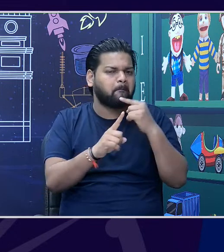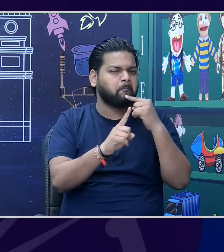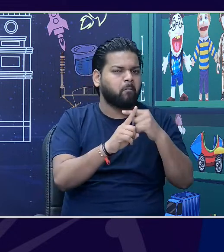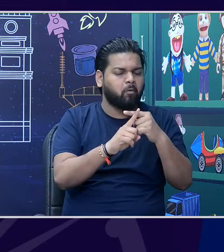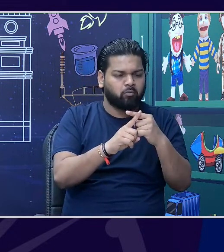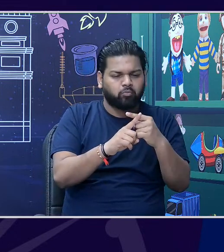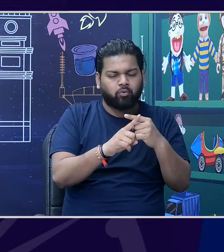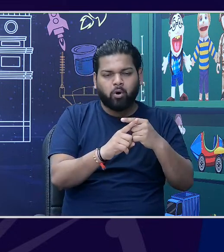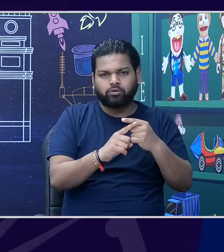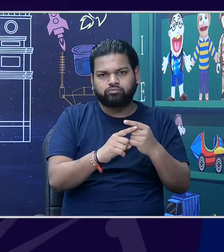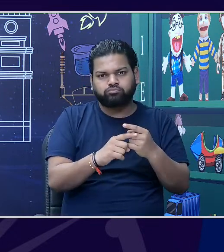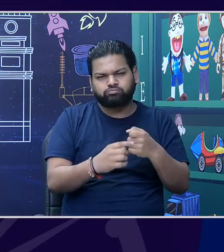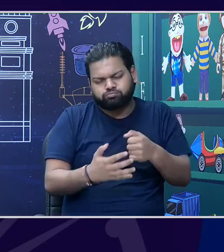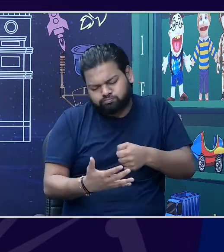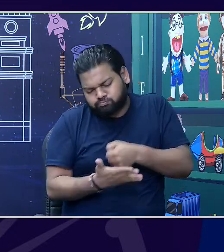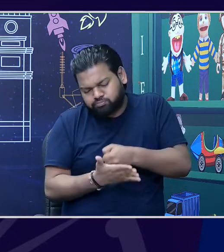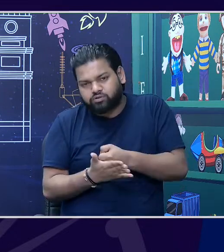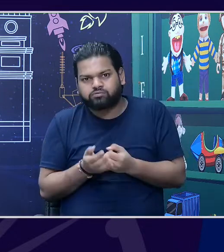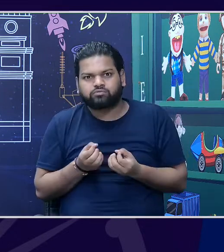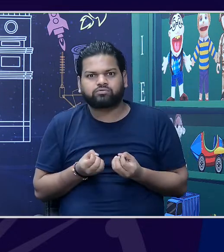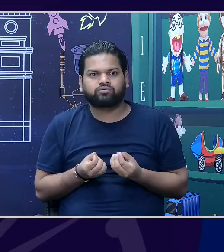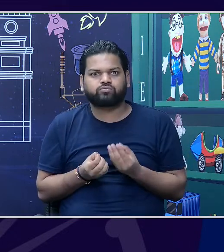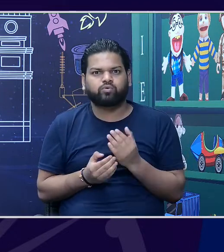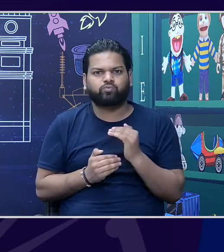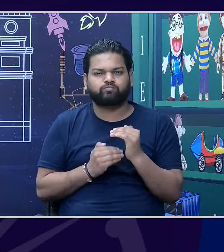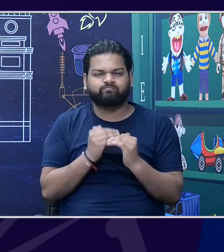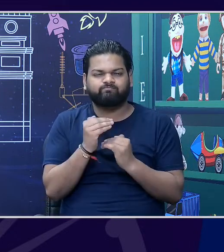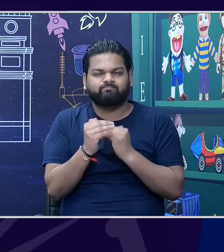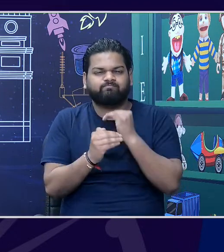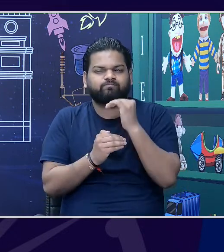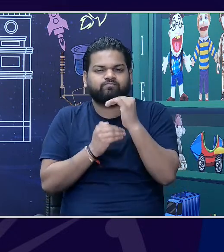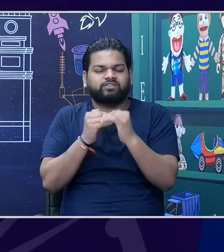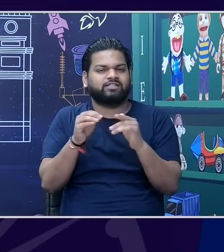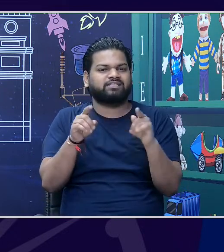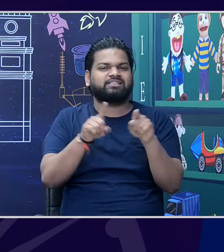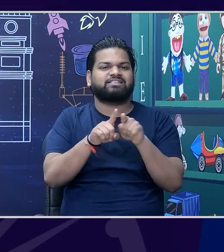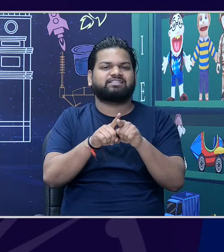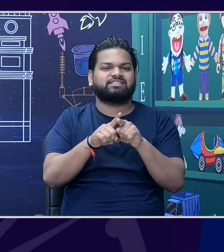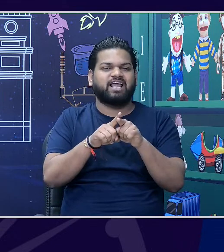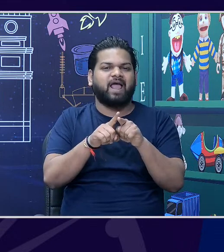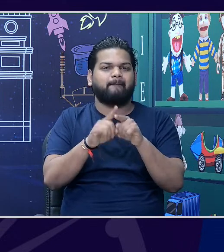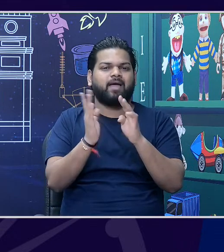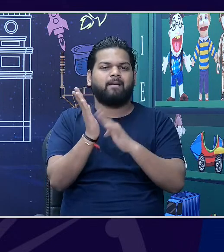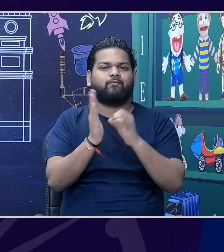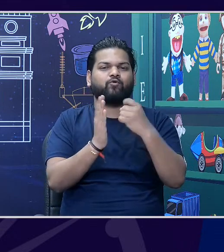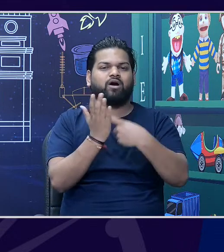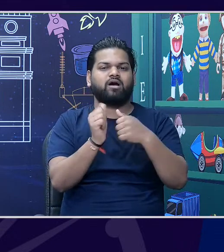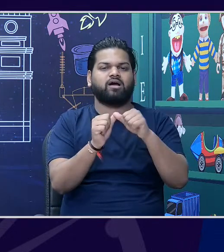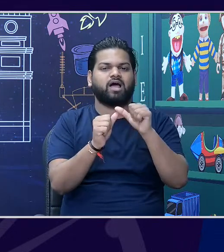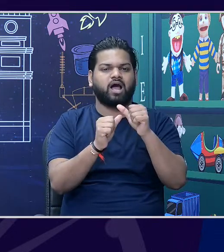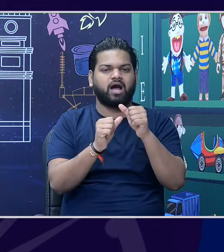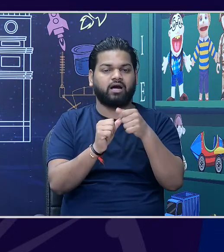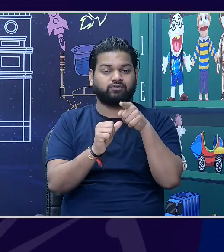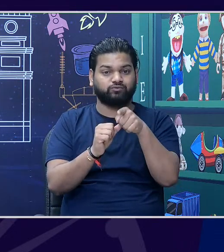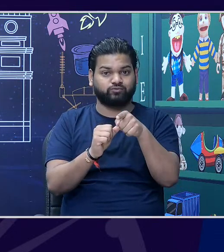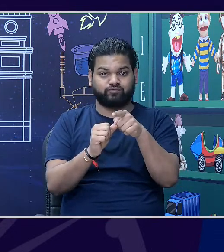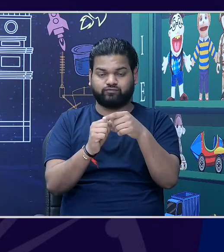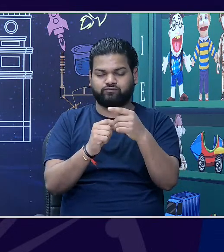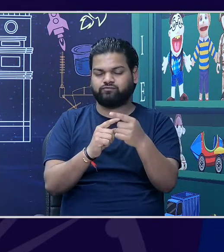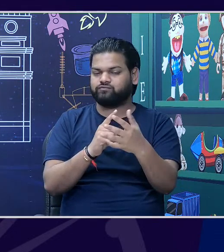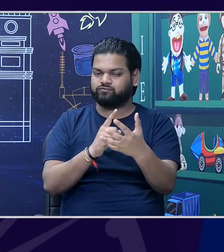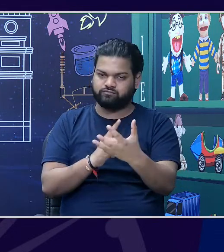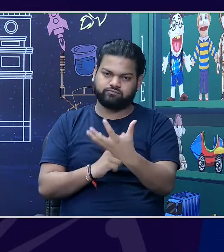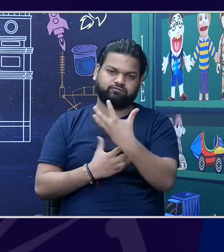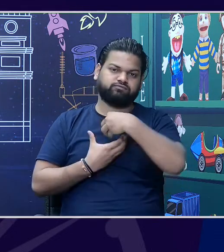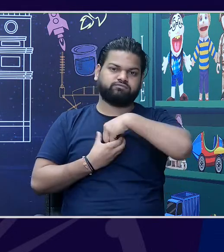from there, gaining heights from there. So this is the lesson we can take from him. Right. So moving ahead and